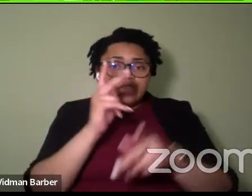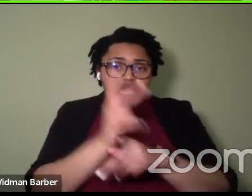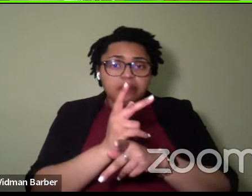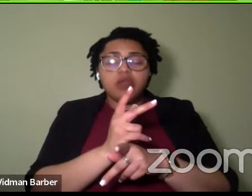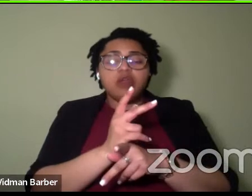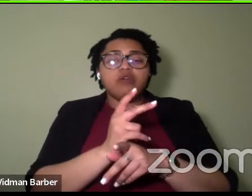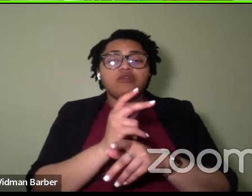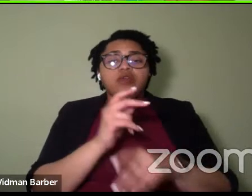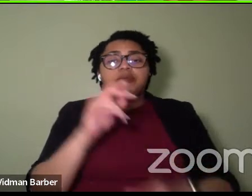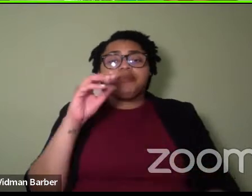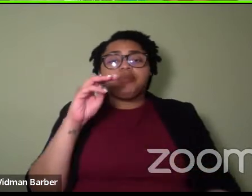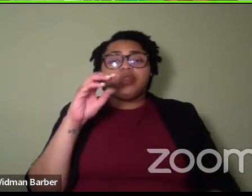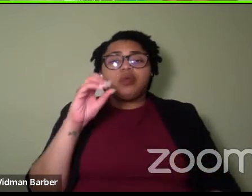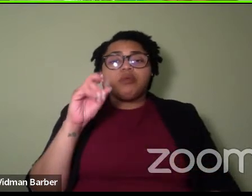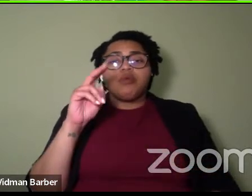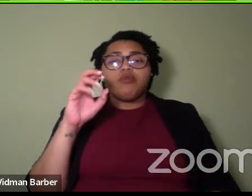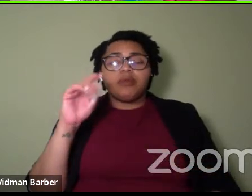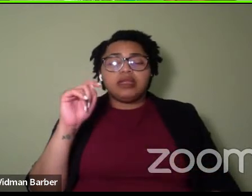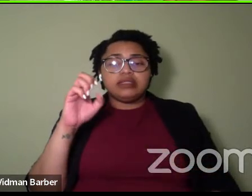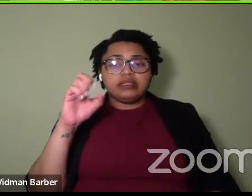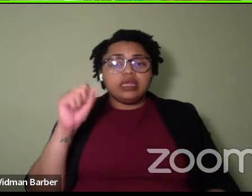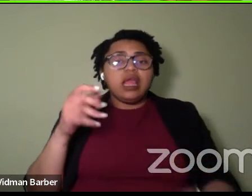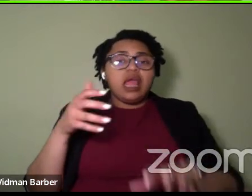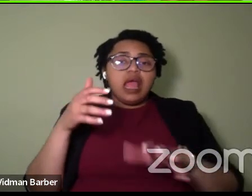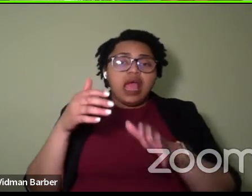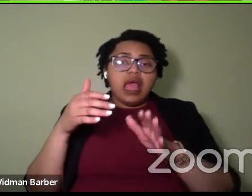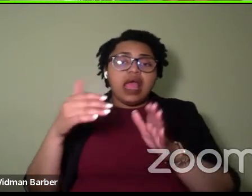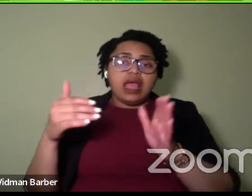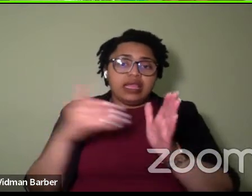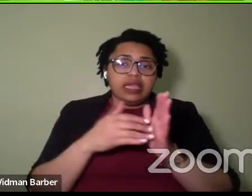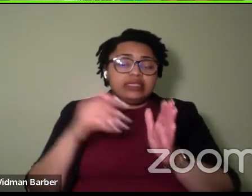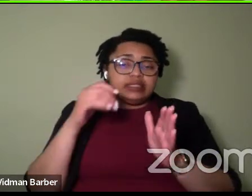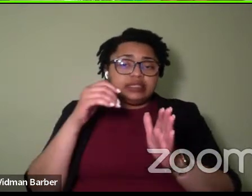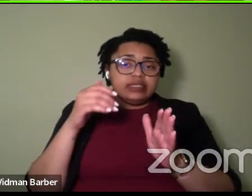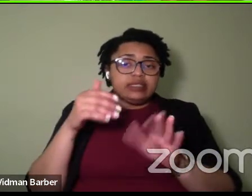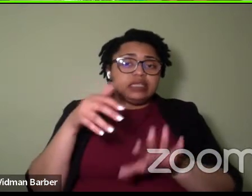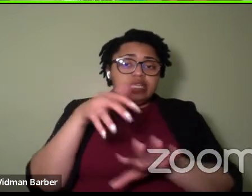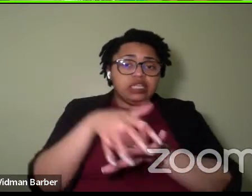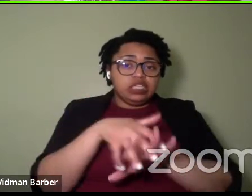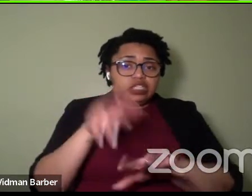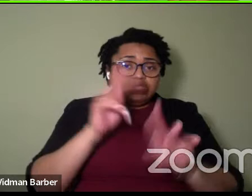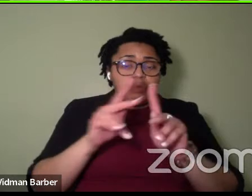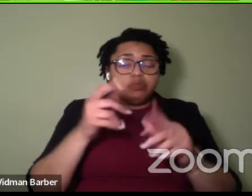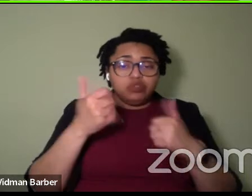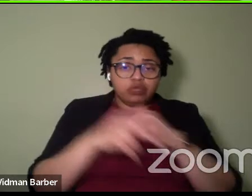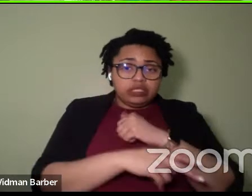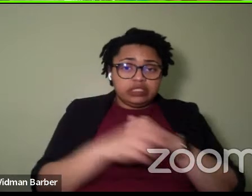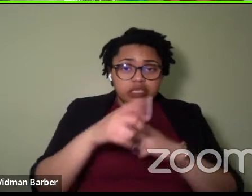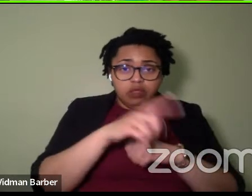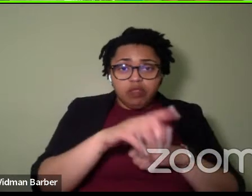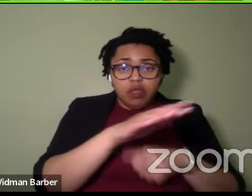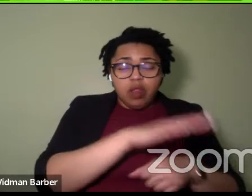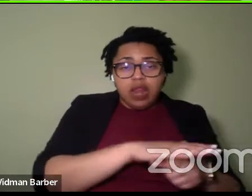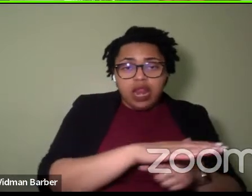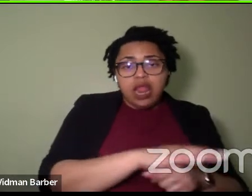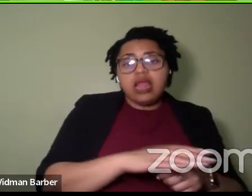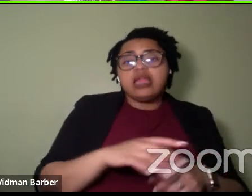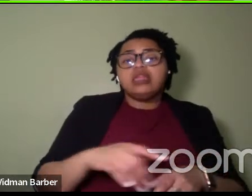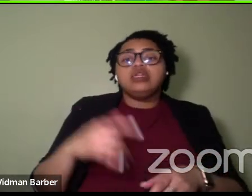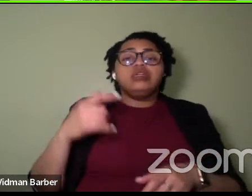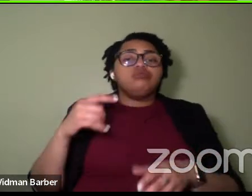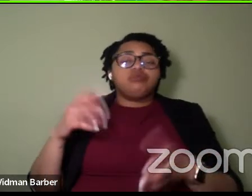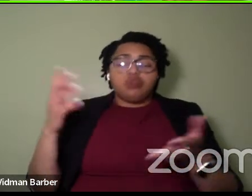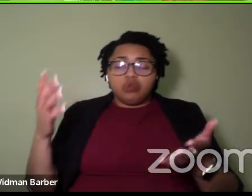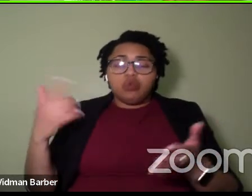to displace them, to steal their lands. And I think that with decolonizing conservation, we need to uplift Black and